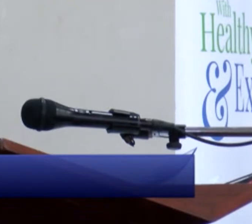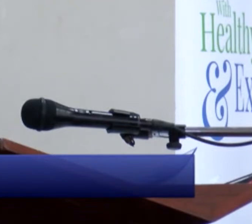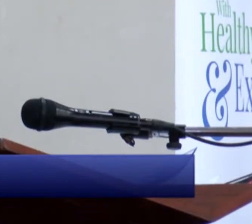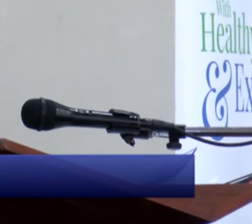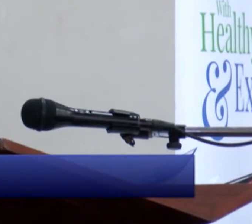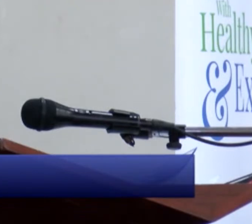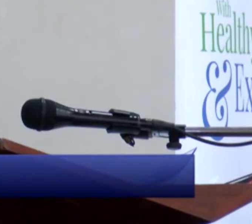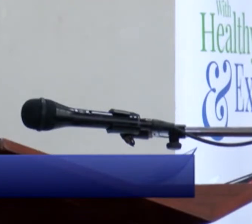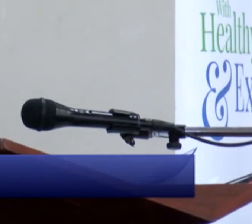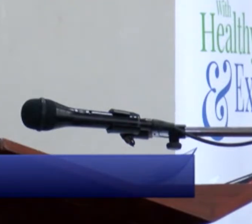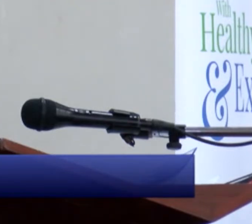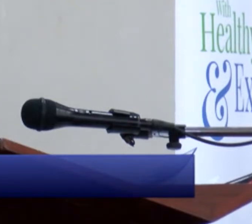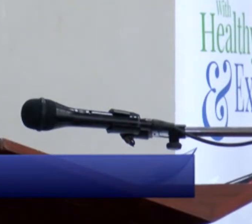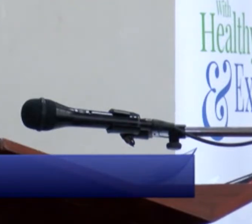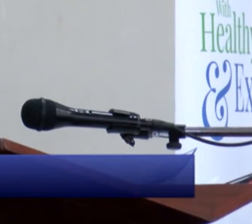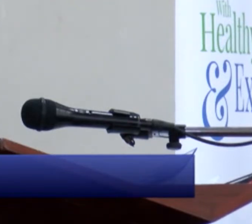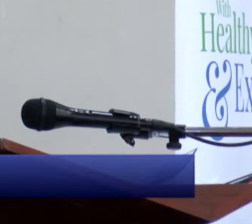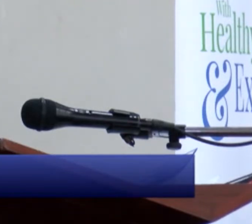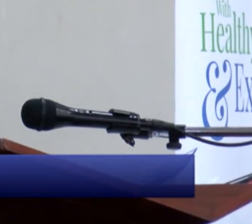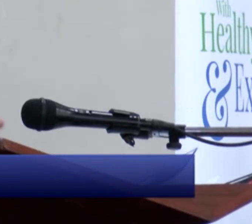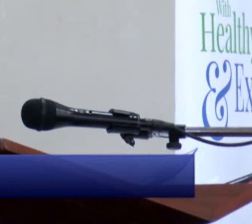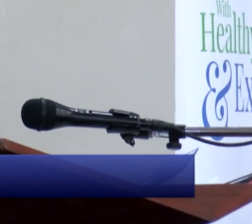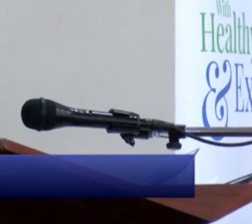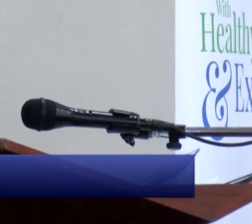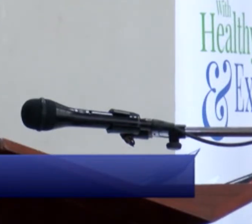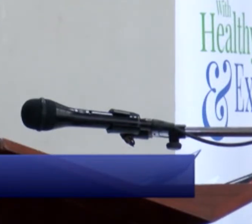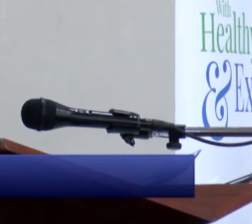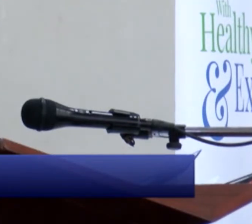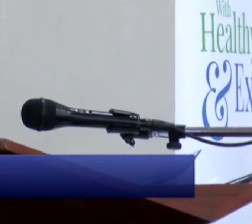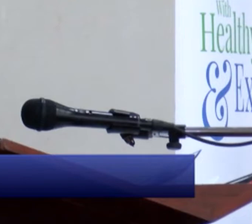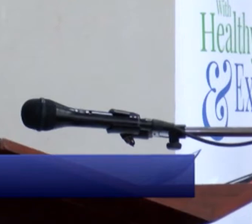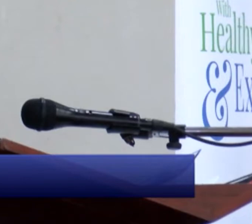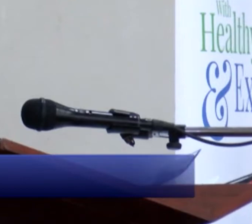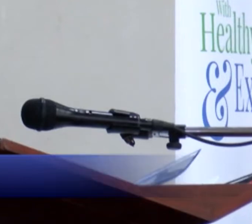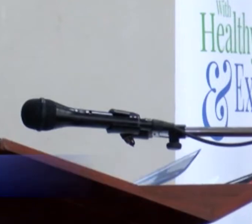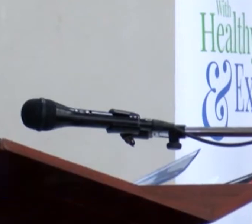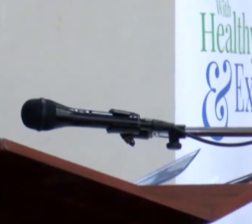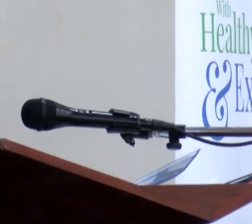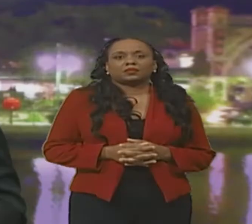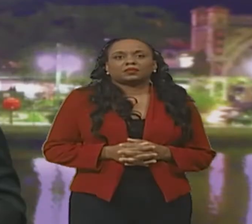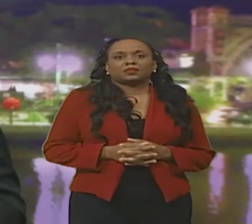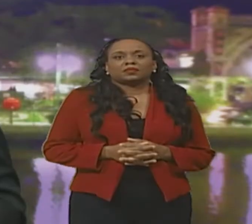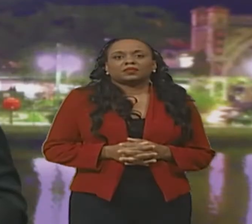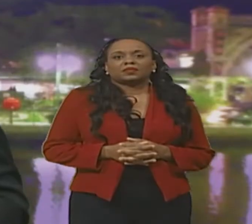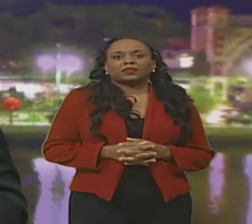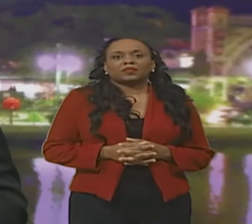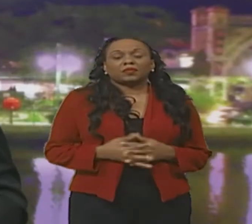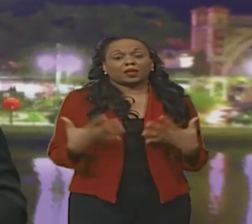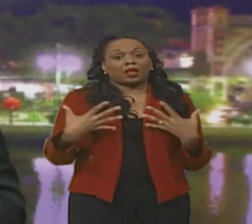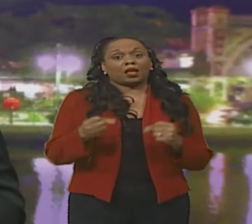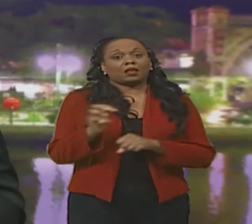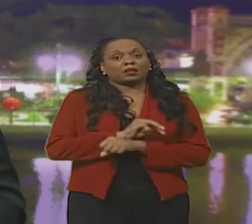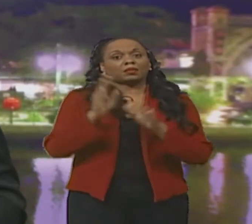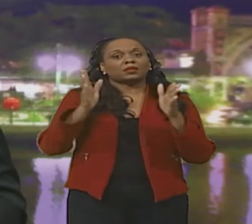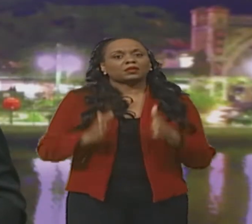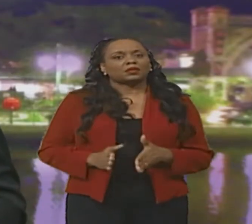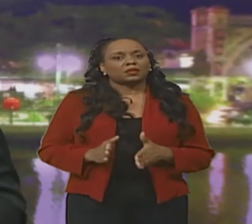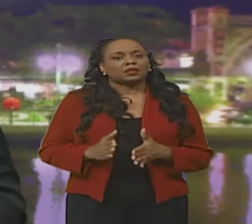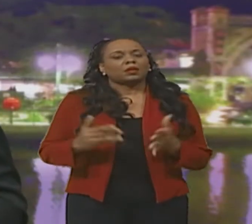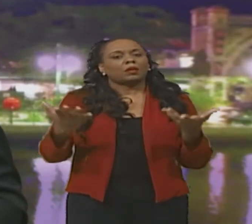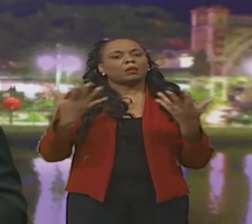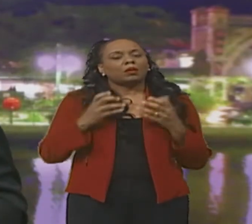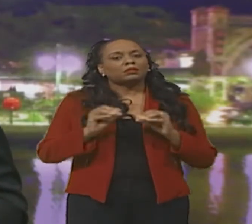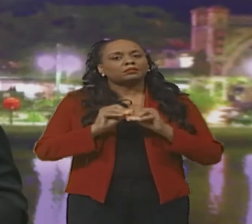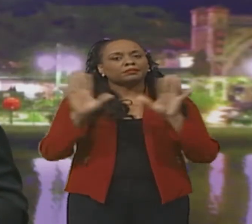practiced, but more so, we must seek to reinforce them. Meanwhile, the Health Minister is clearing